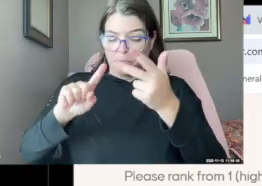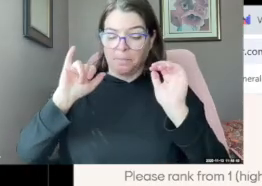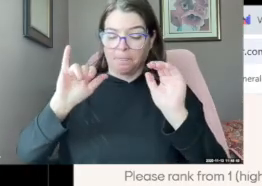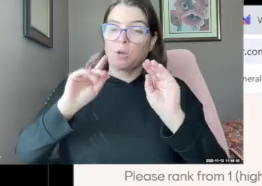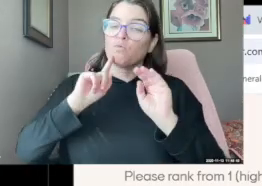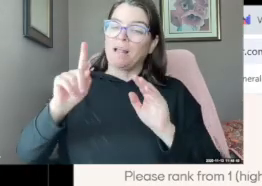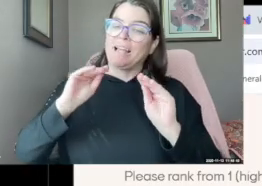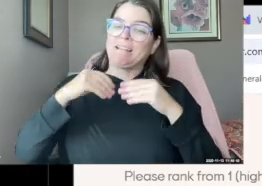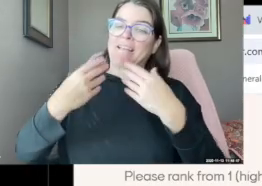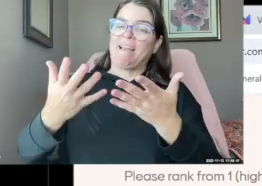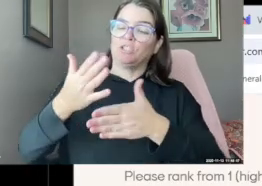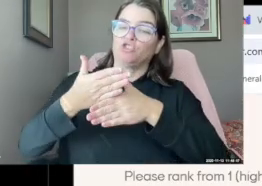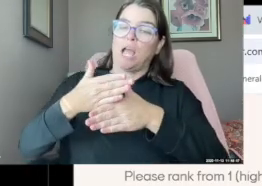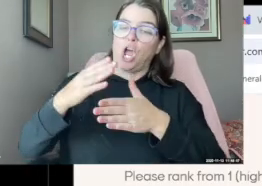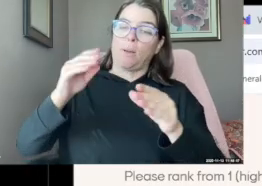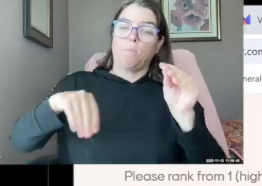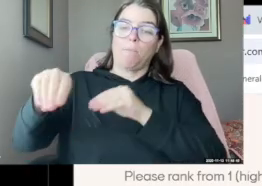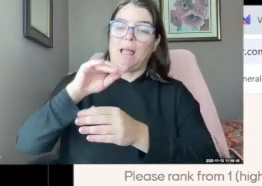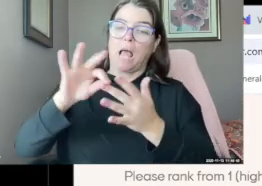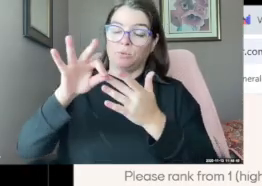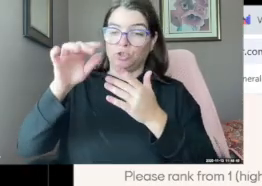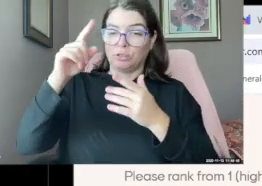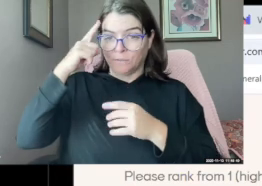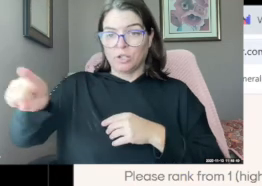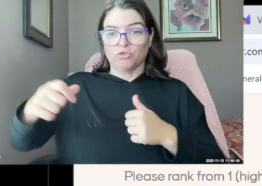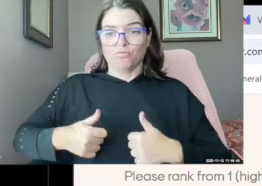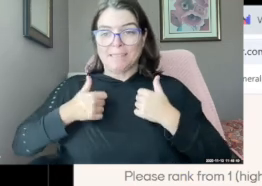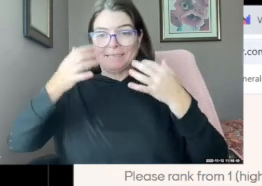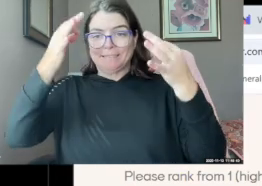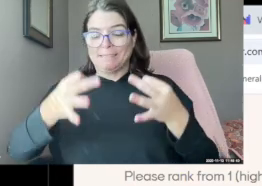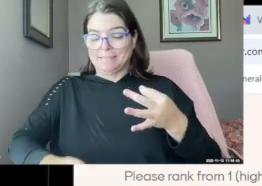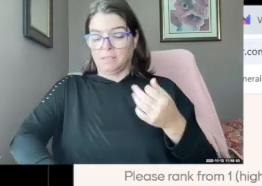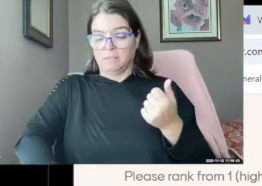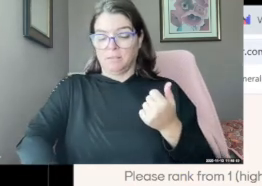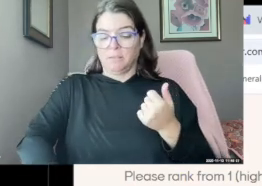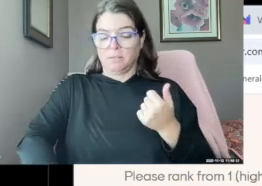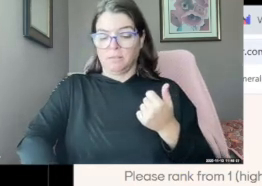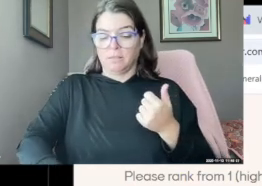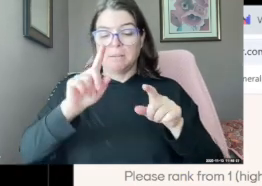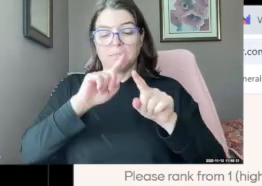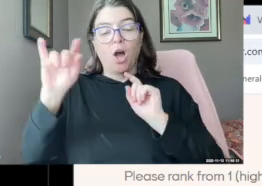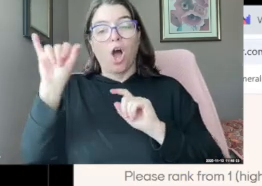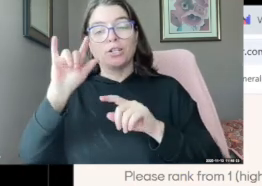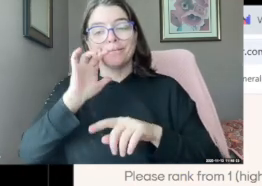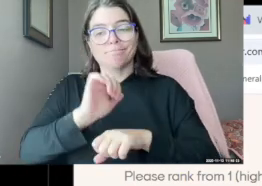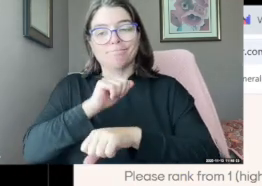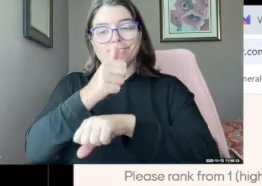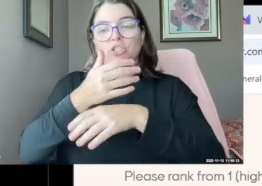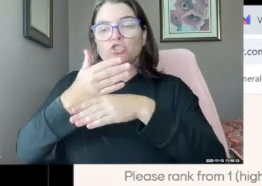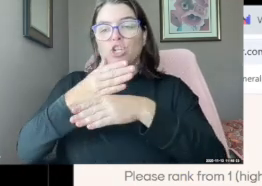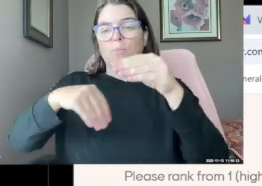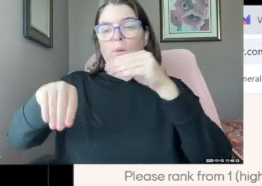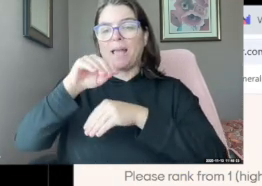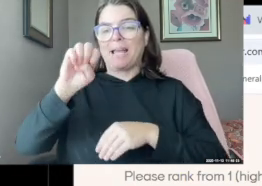CMO, STEP, and CMIS was not only to put shared mobility options in the hands